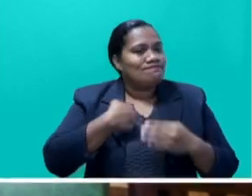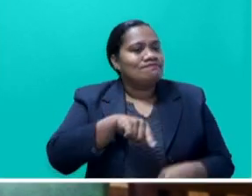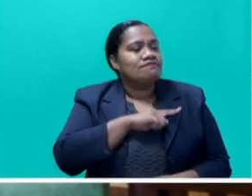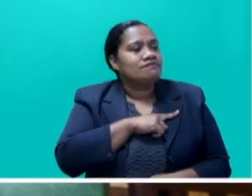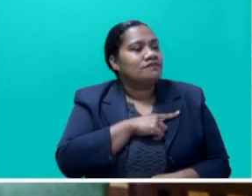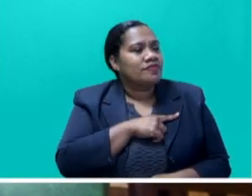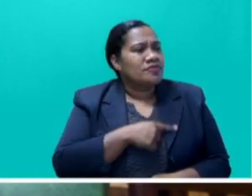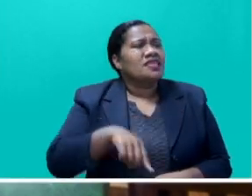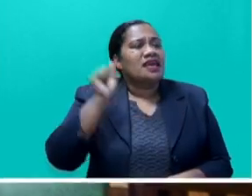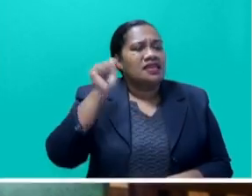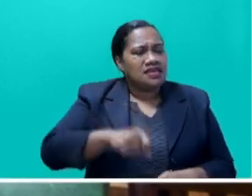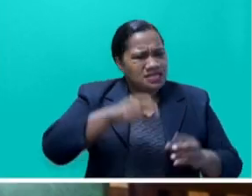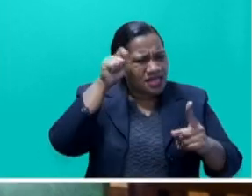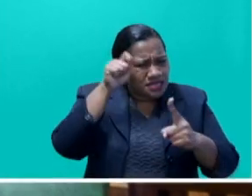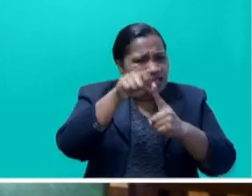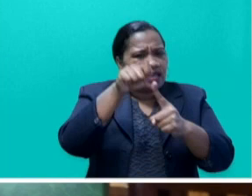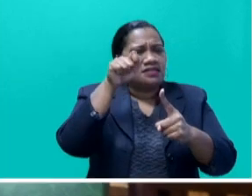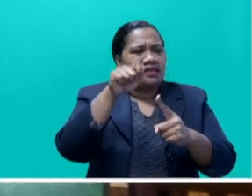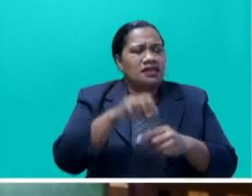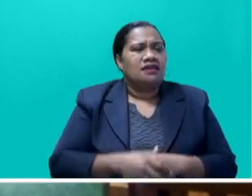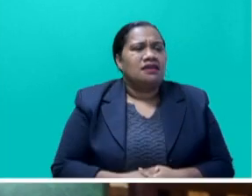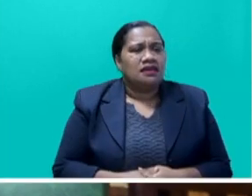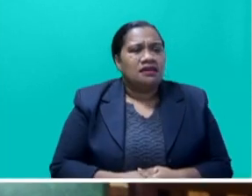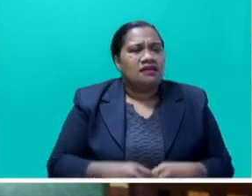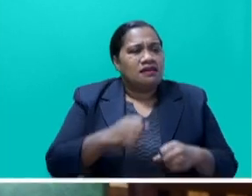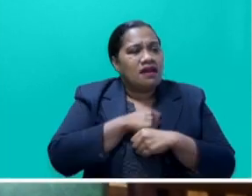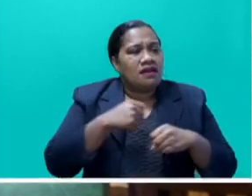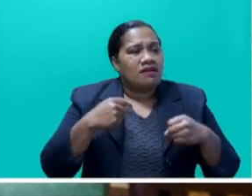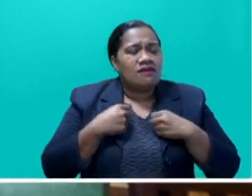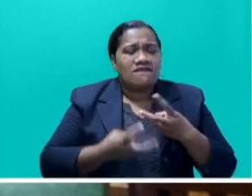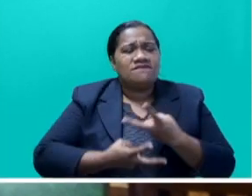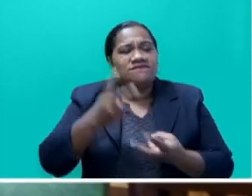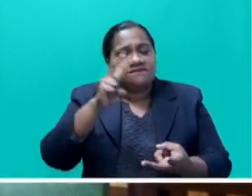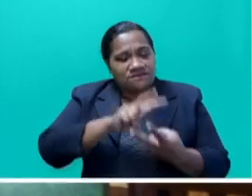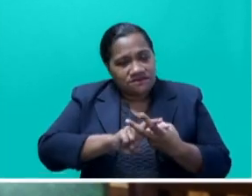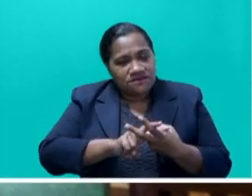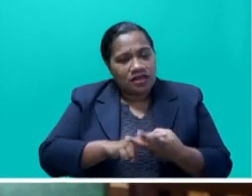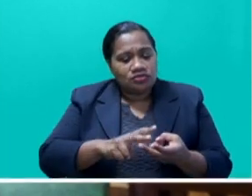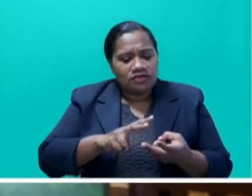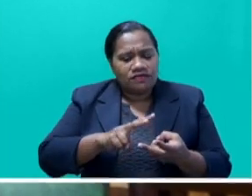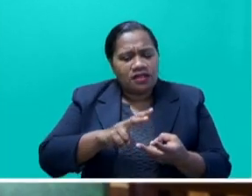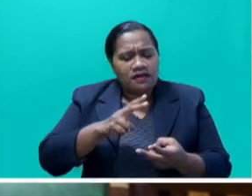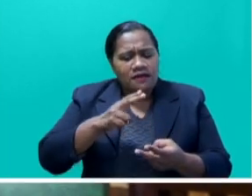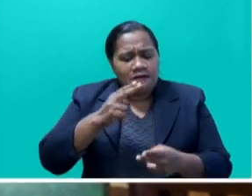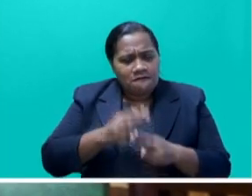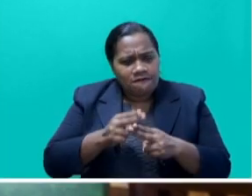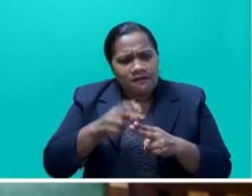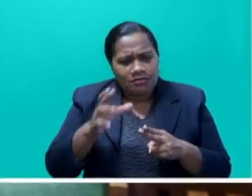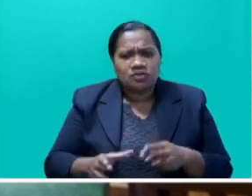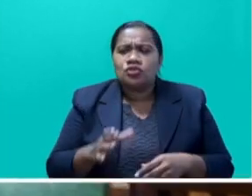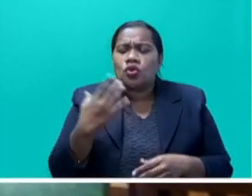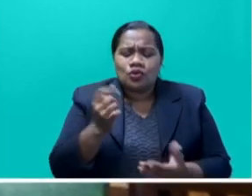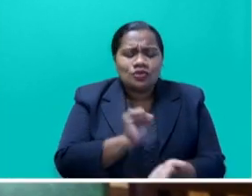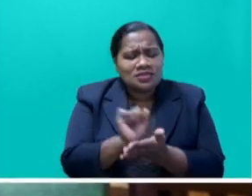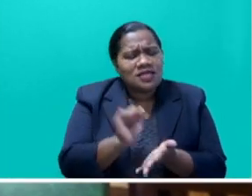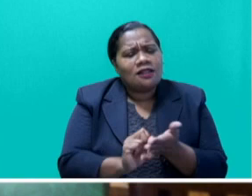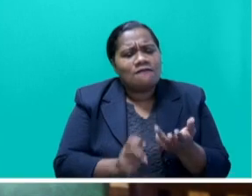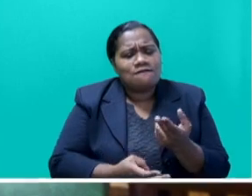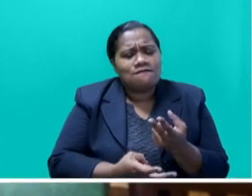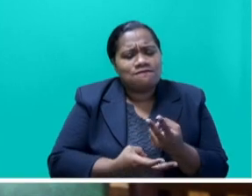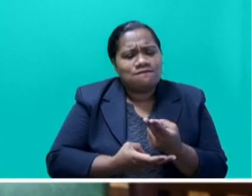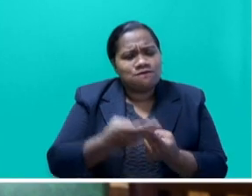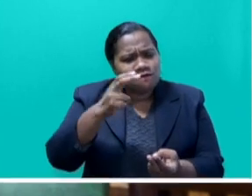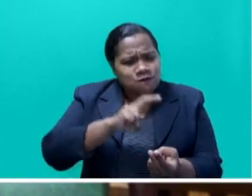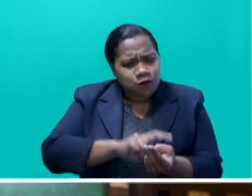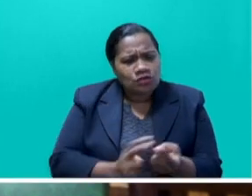course, targeting also our vegetable farmers, those that sell fruit and sell vegetables to the markets, those that